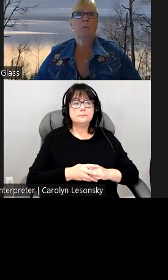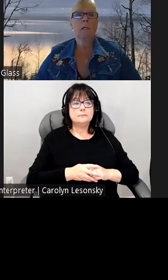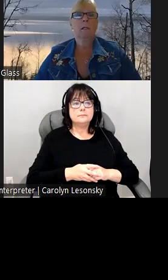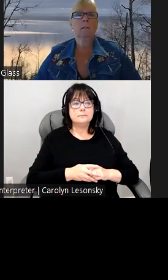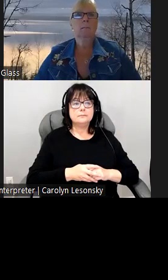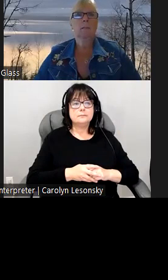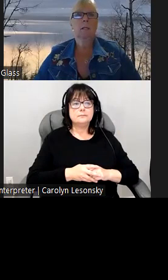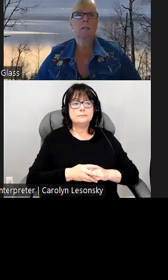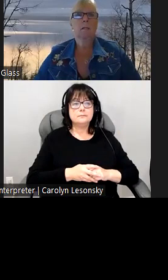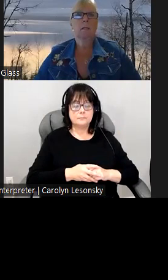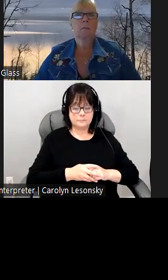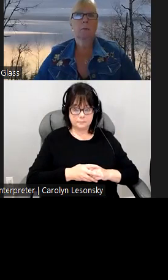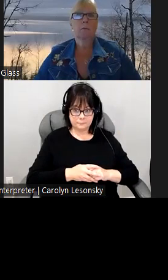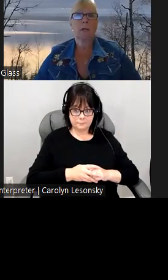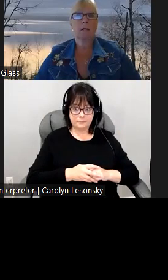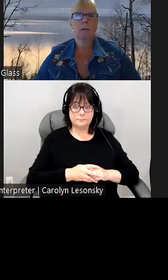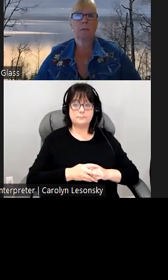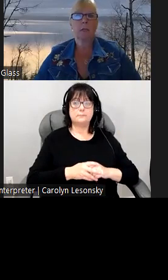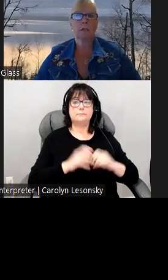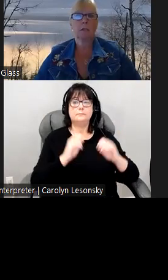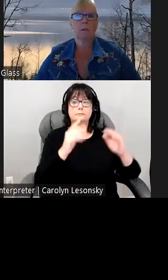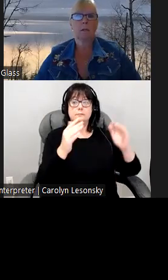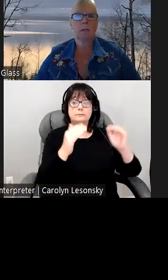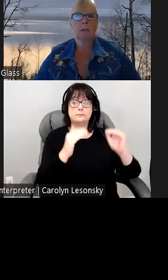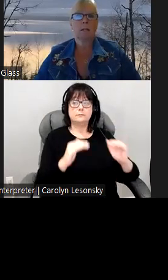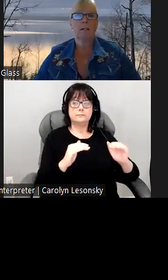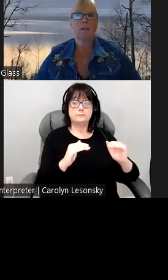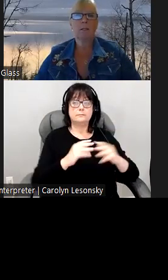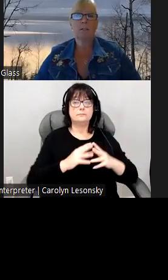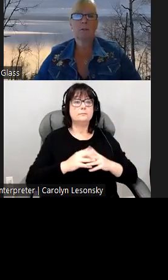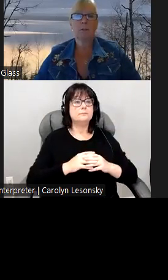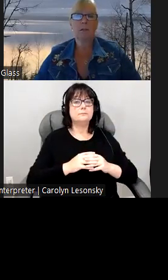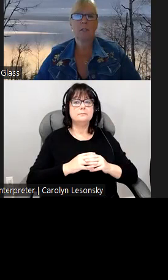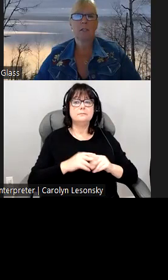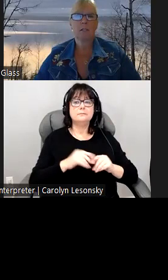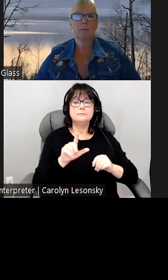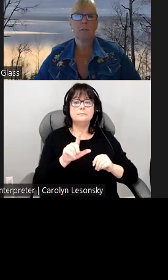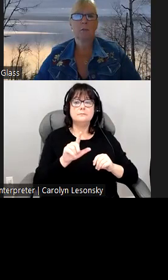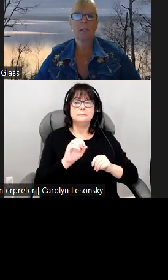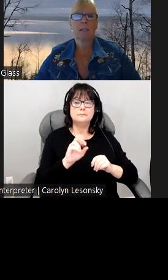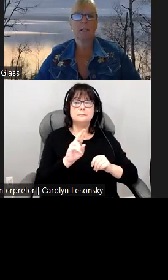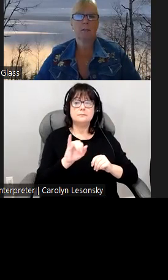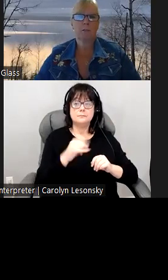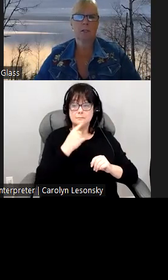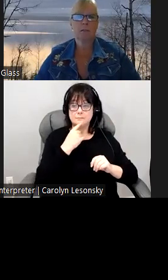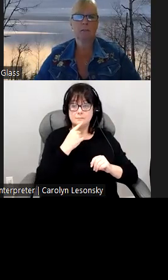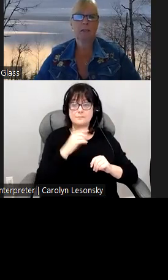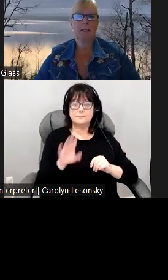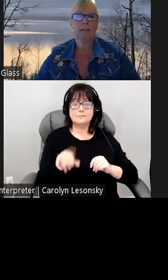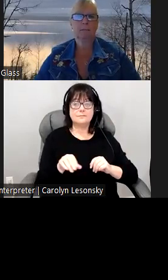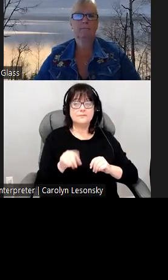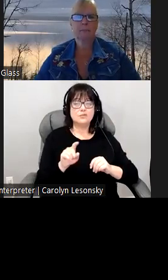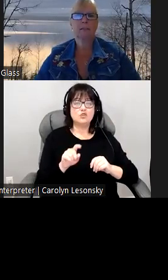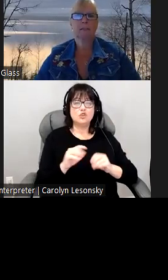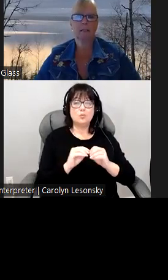Moving right along, the next little set of profile information. Yeah, Lori says 45 to 64 should wiggle in the near future.